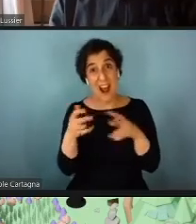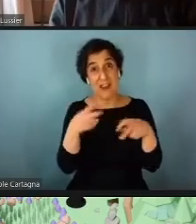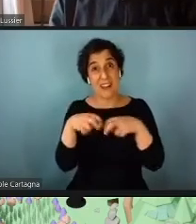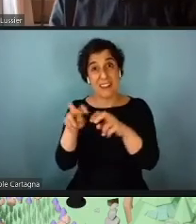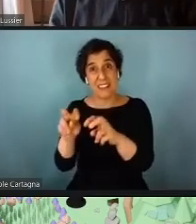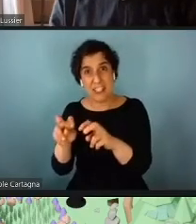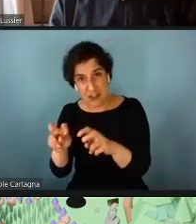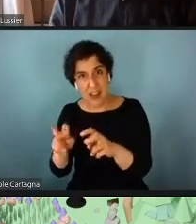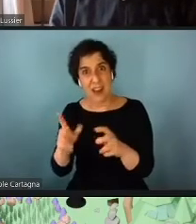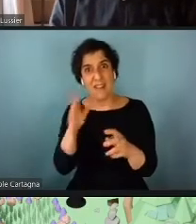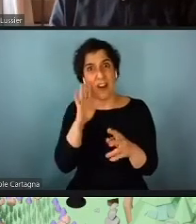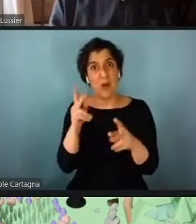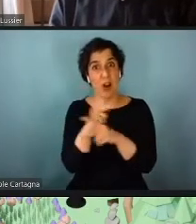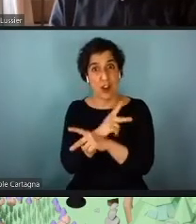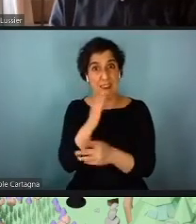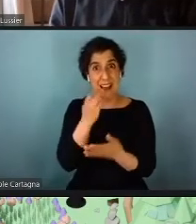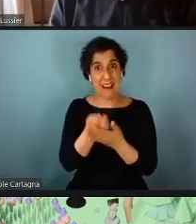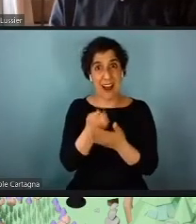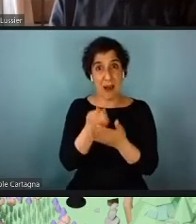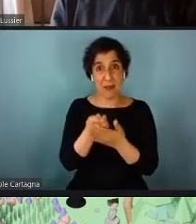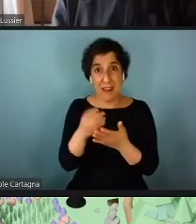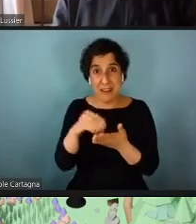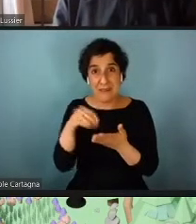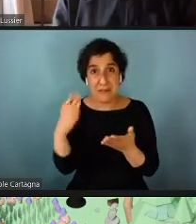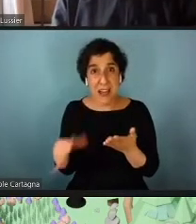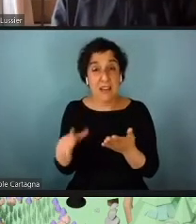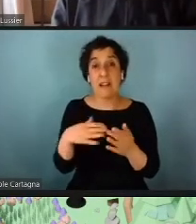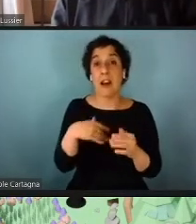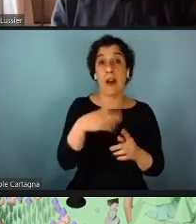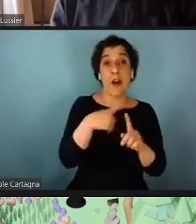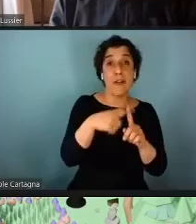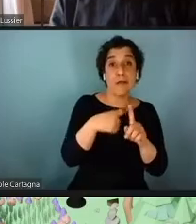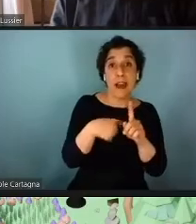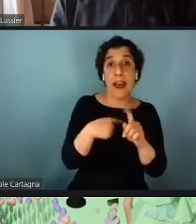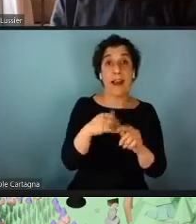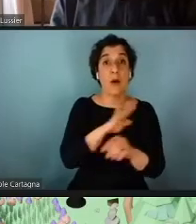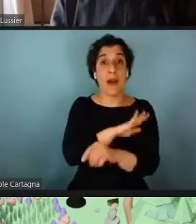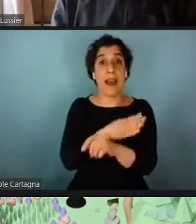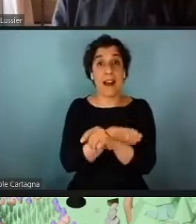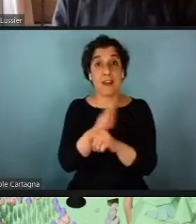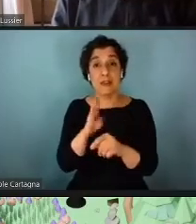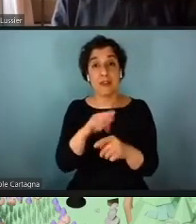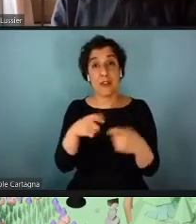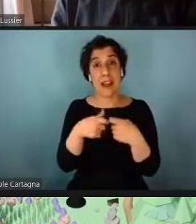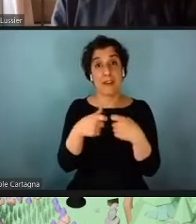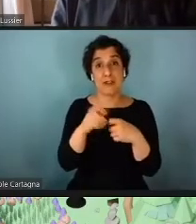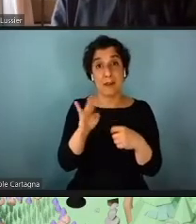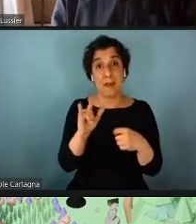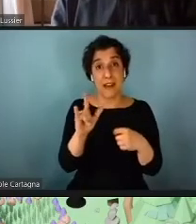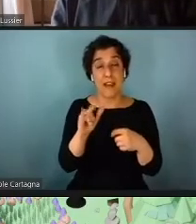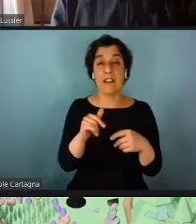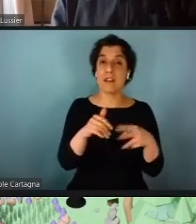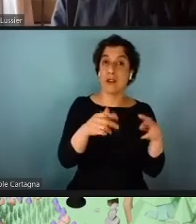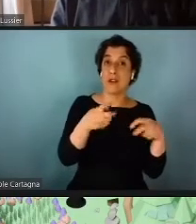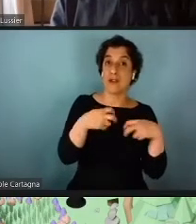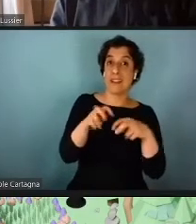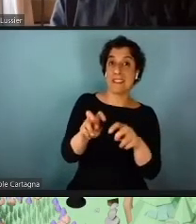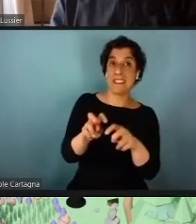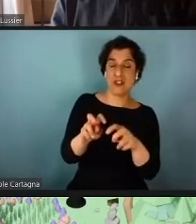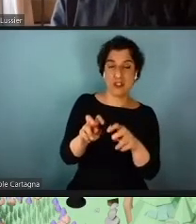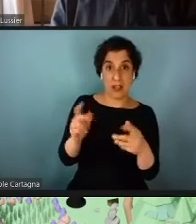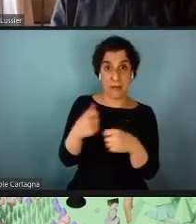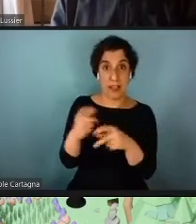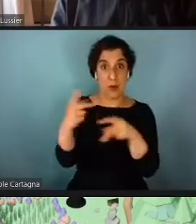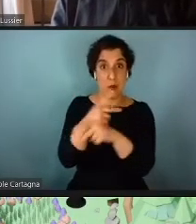is economically, either through rent burden or energy bill burden. And so we don't want this transition to exacerbate that. And